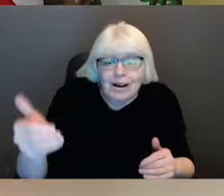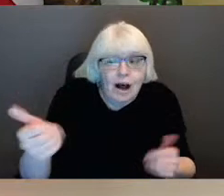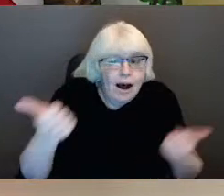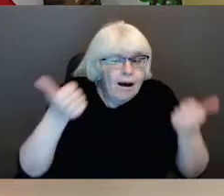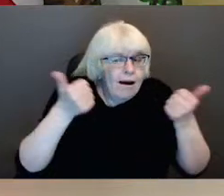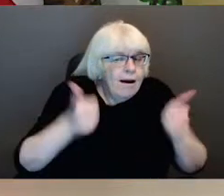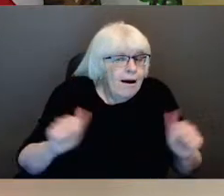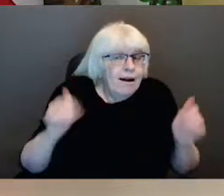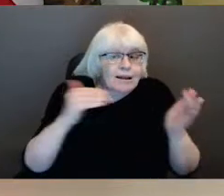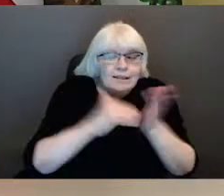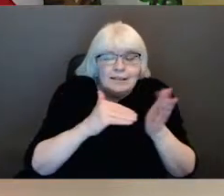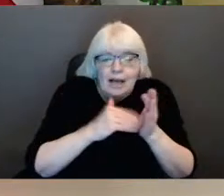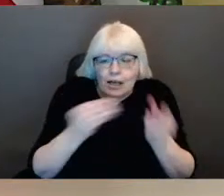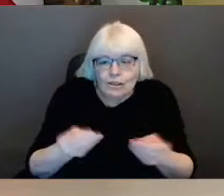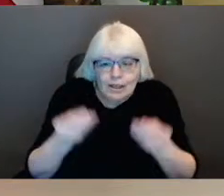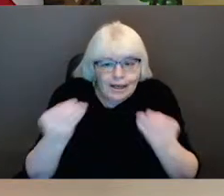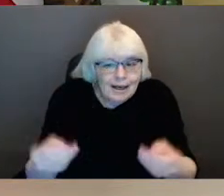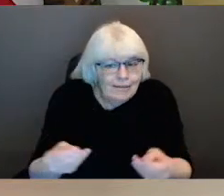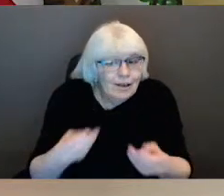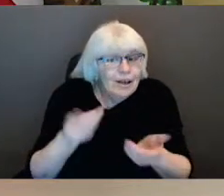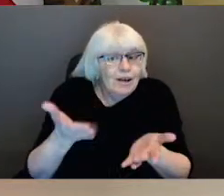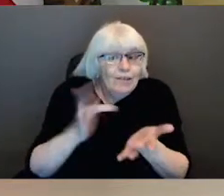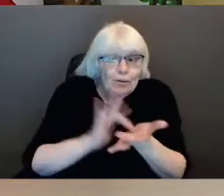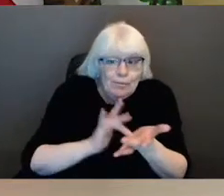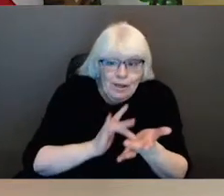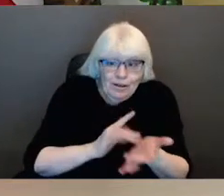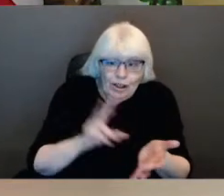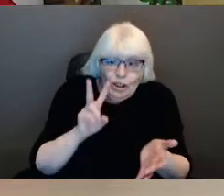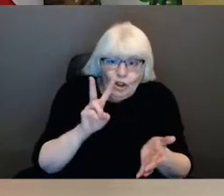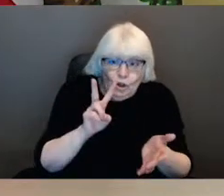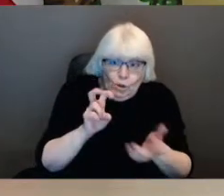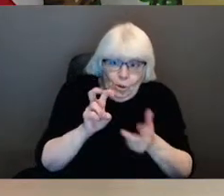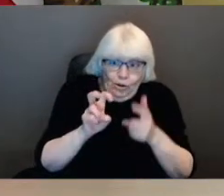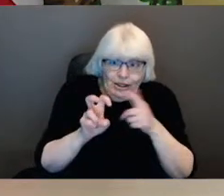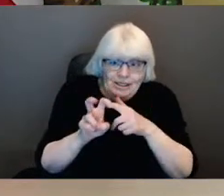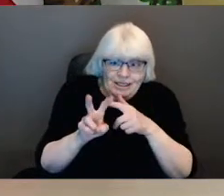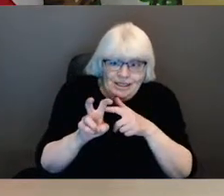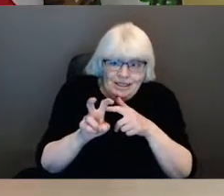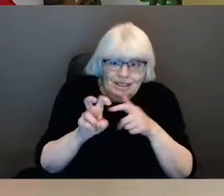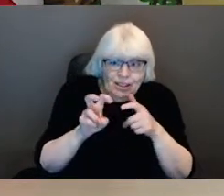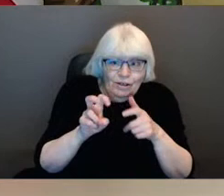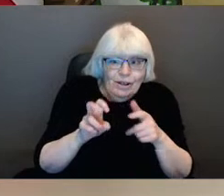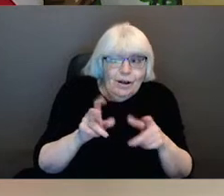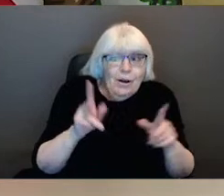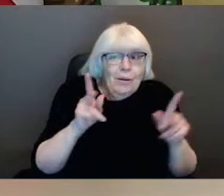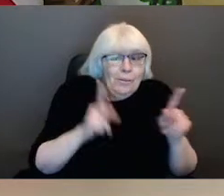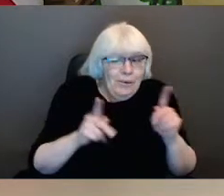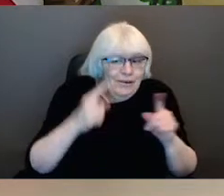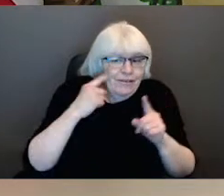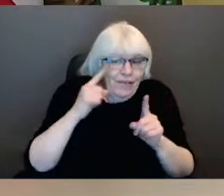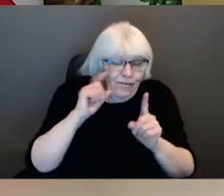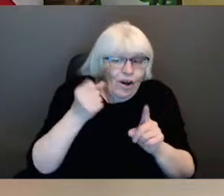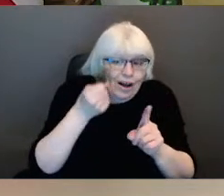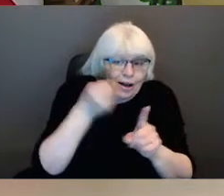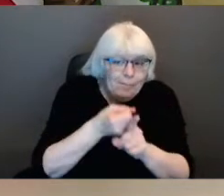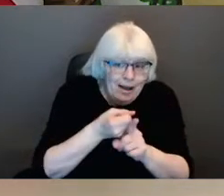only 200, enough for 200 people coming in this month, we're trying to make sure those